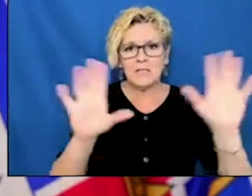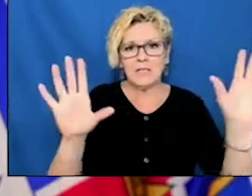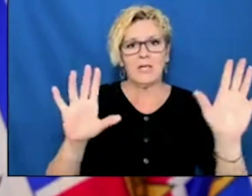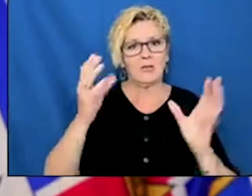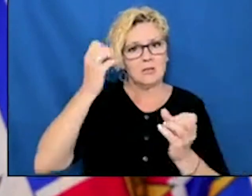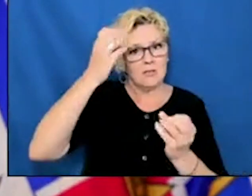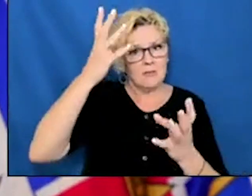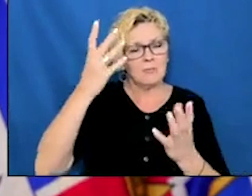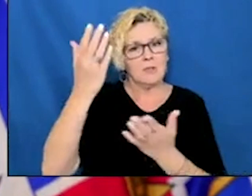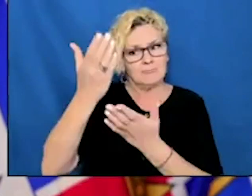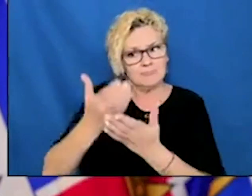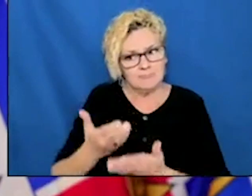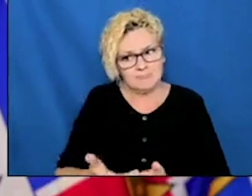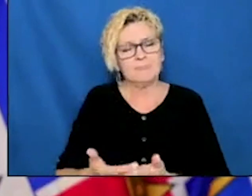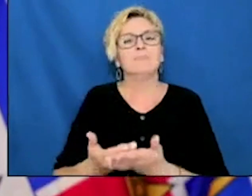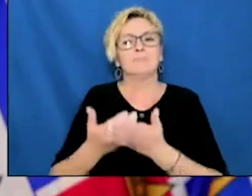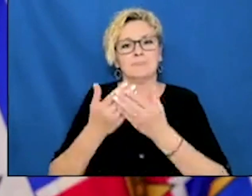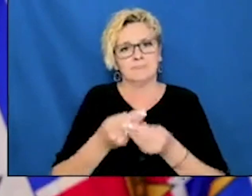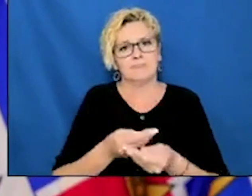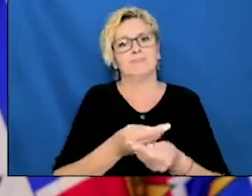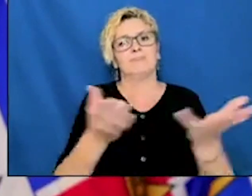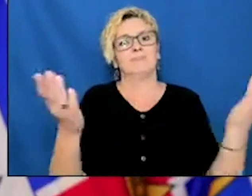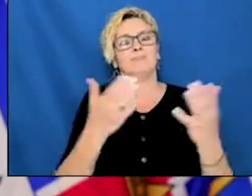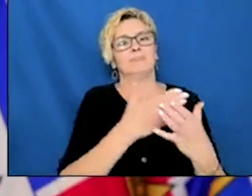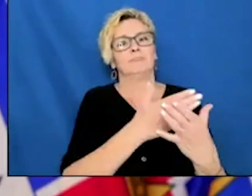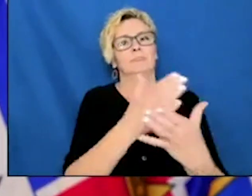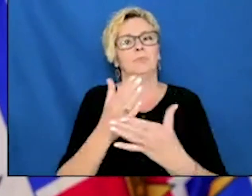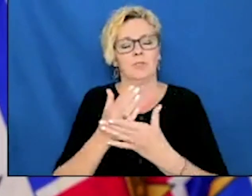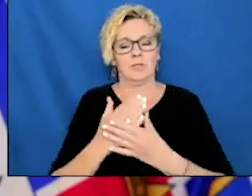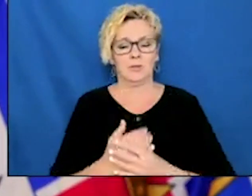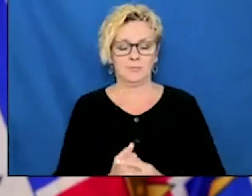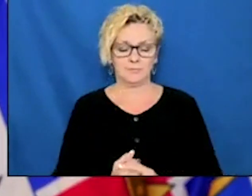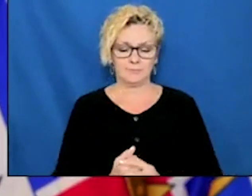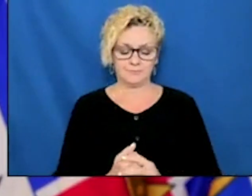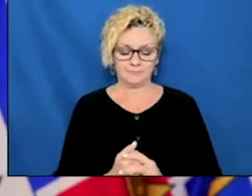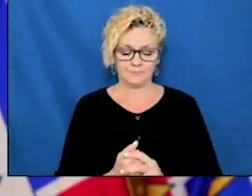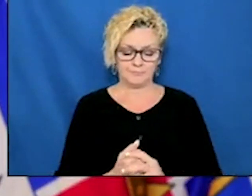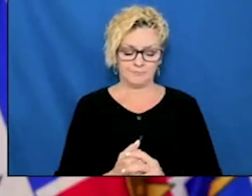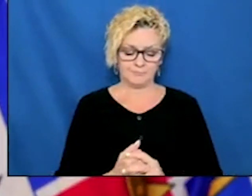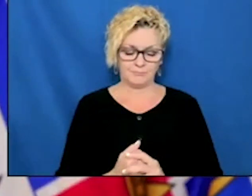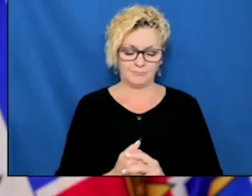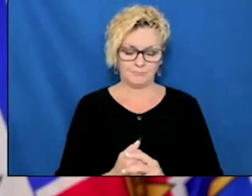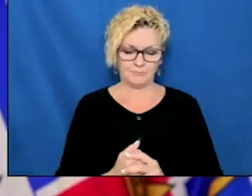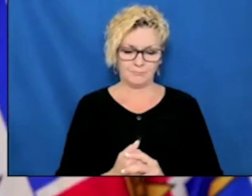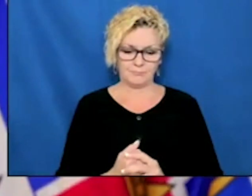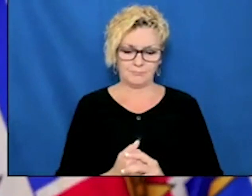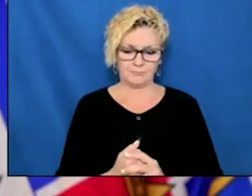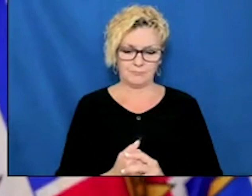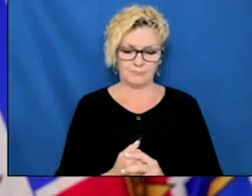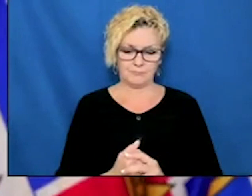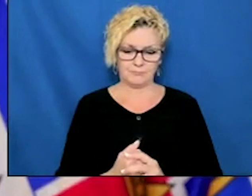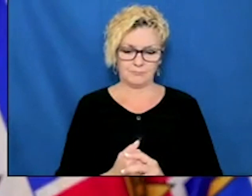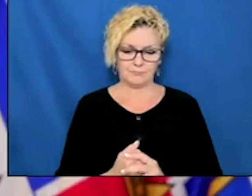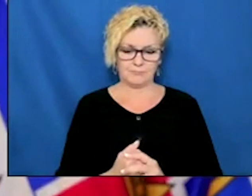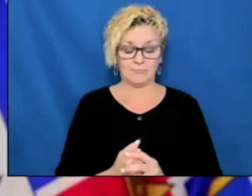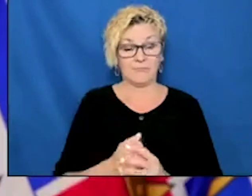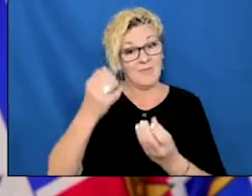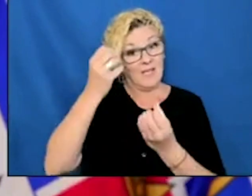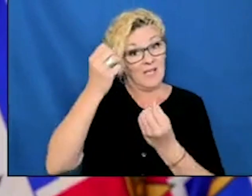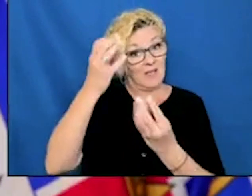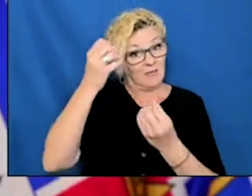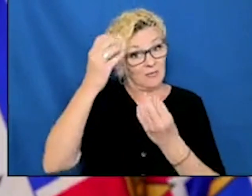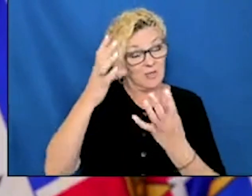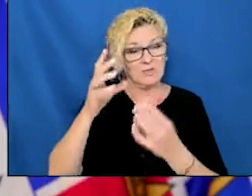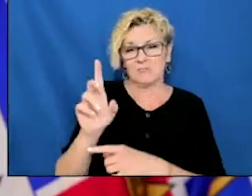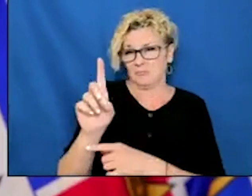communities. And I know people in British Columbia would expect no less. There are many different types of information or